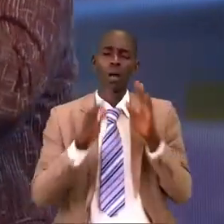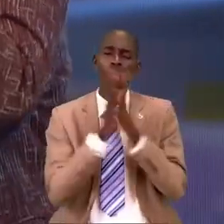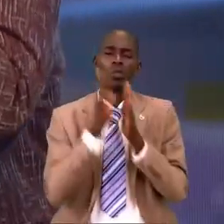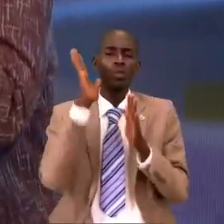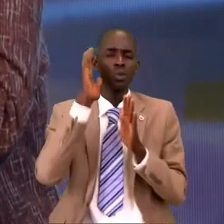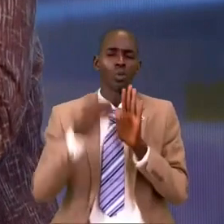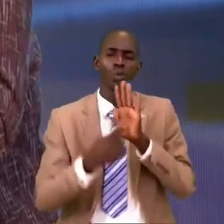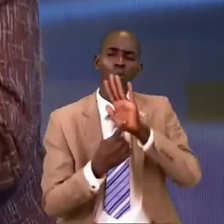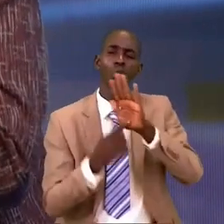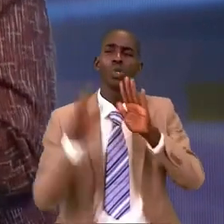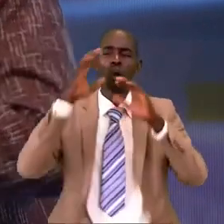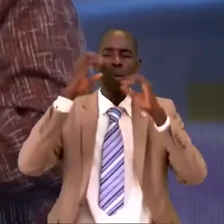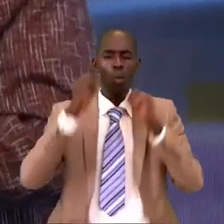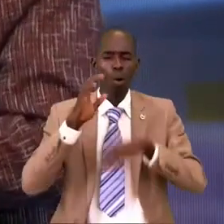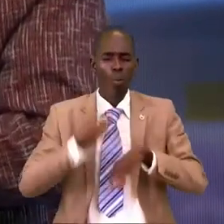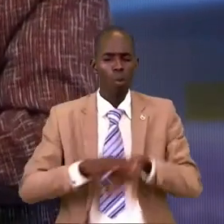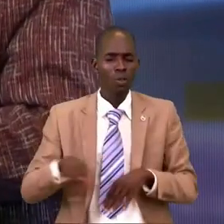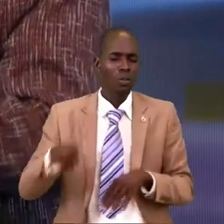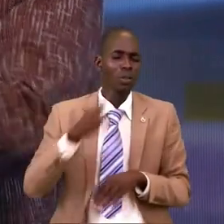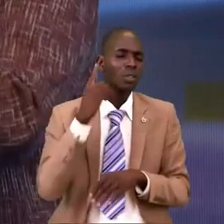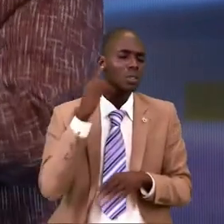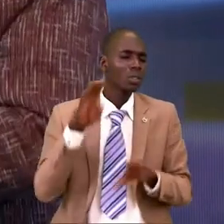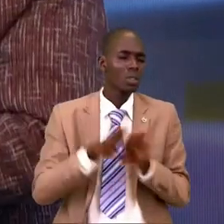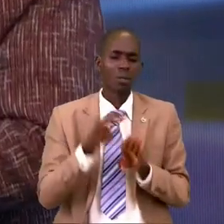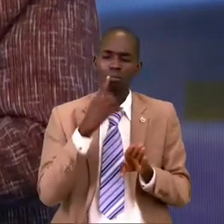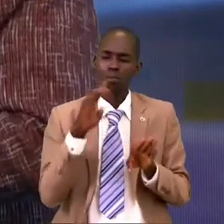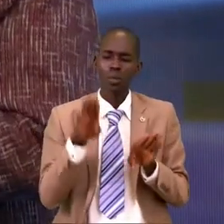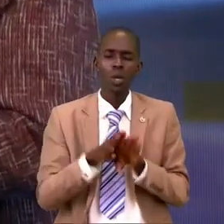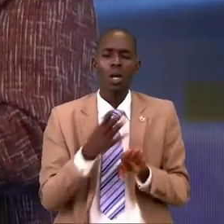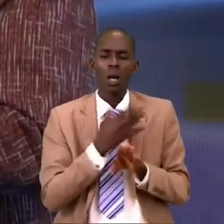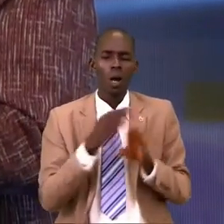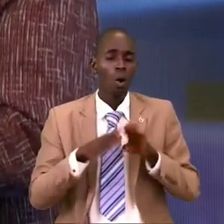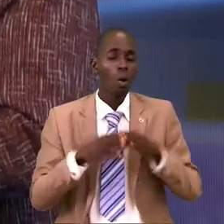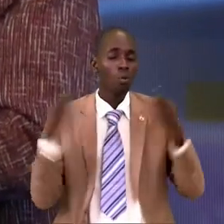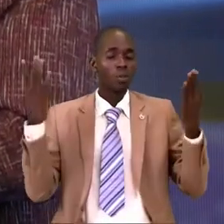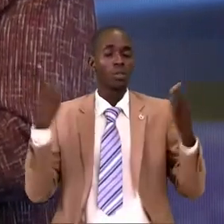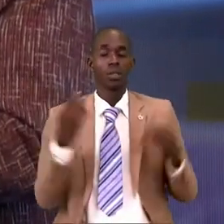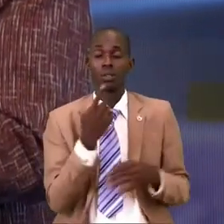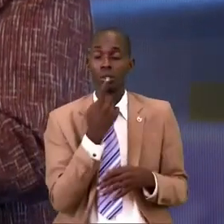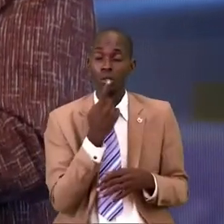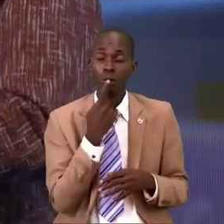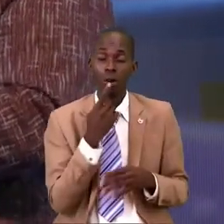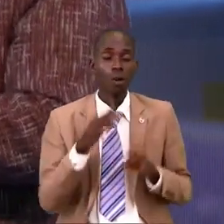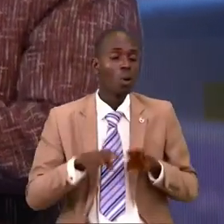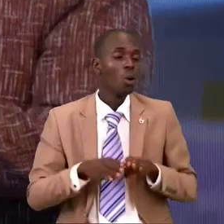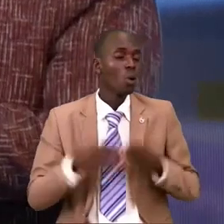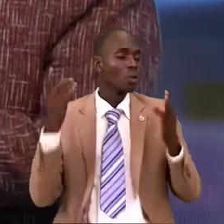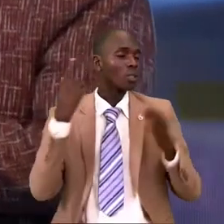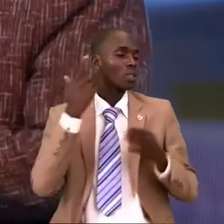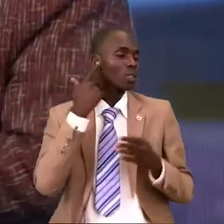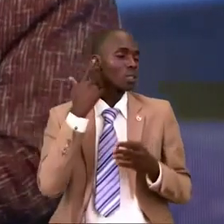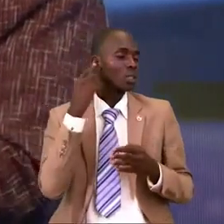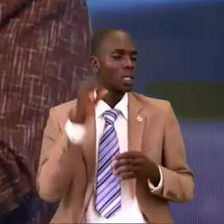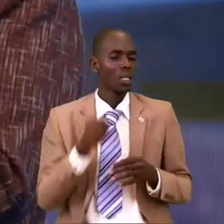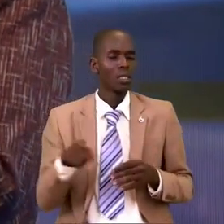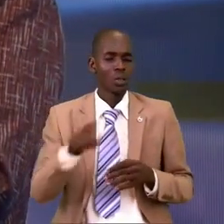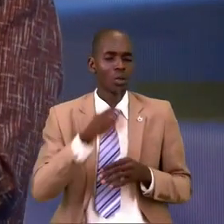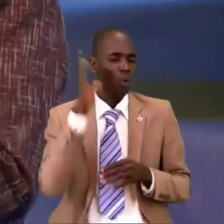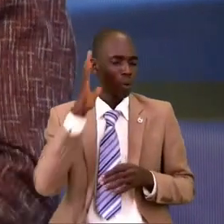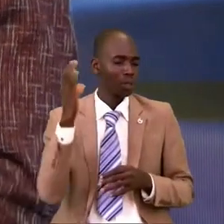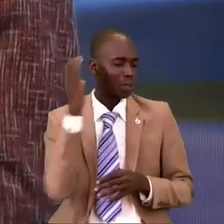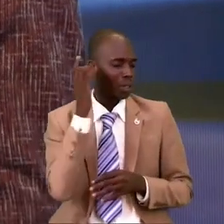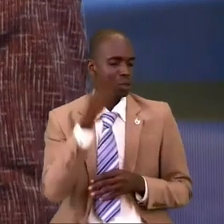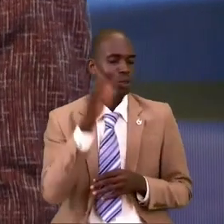ears. They will hear, they will speak well in Jesus' name. Any swelling on their